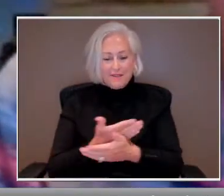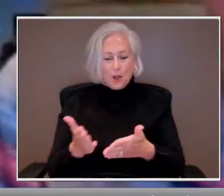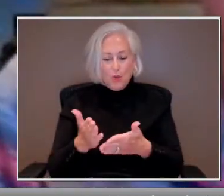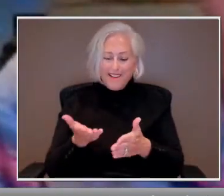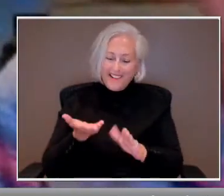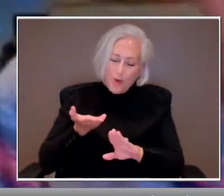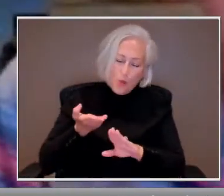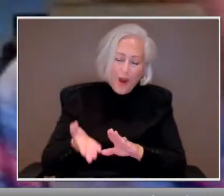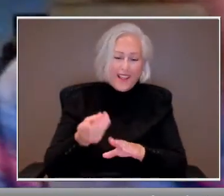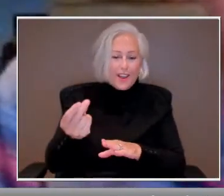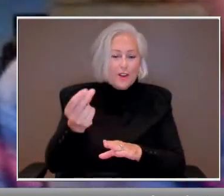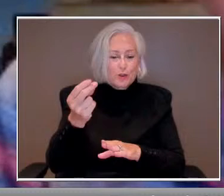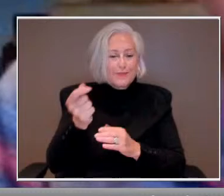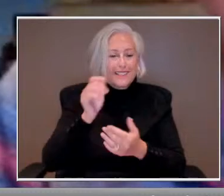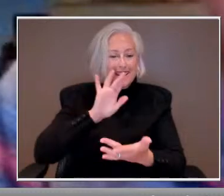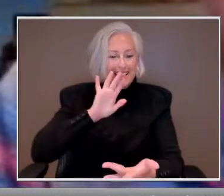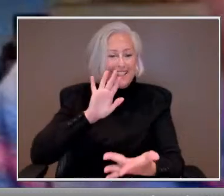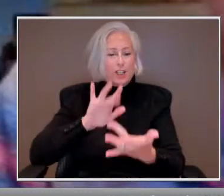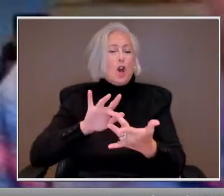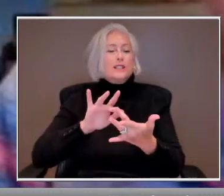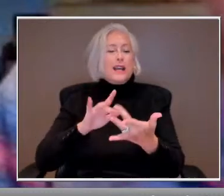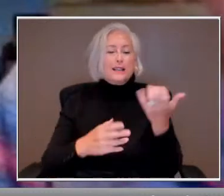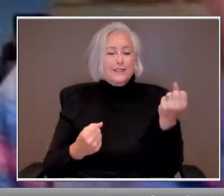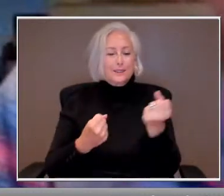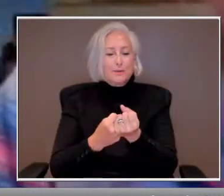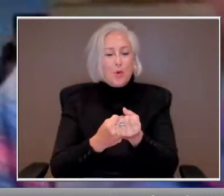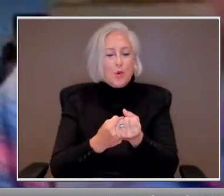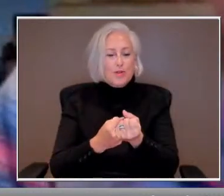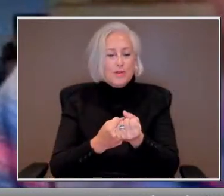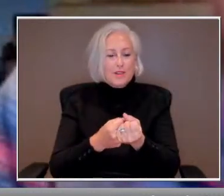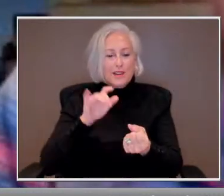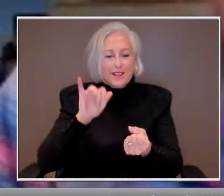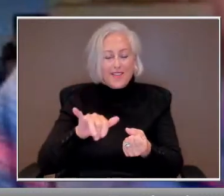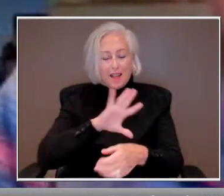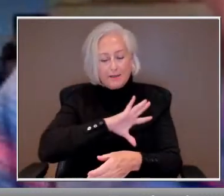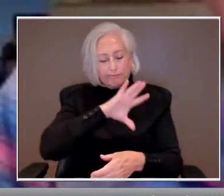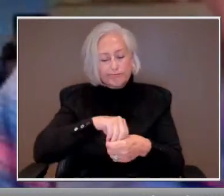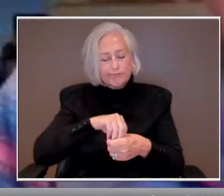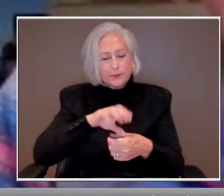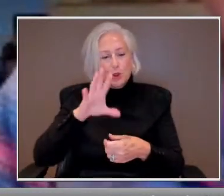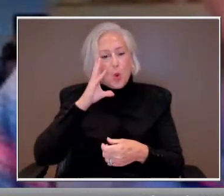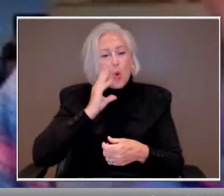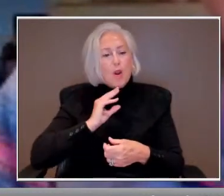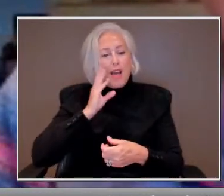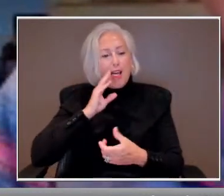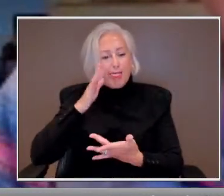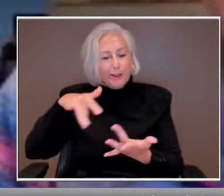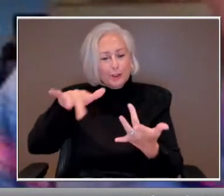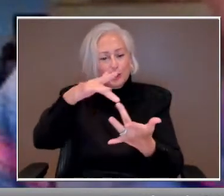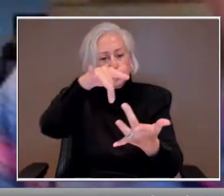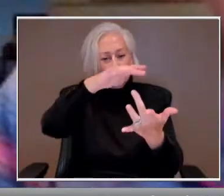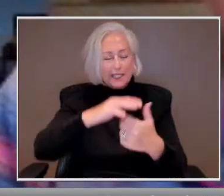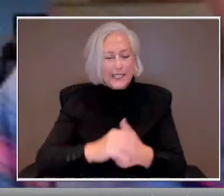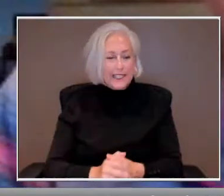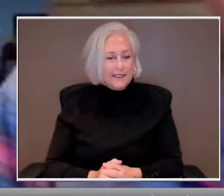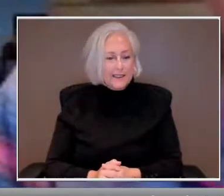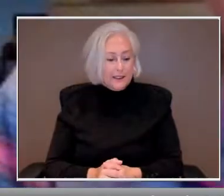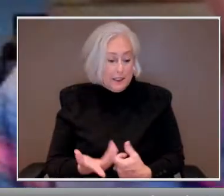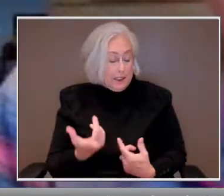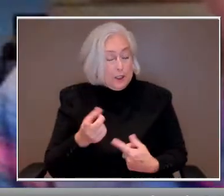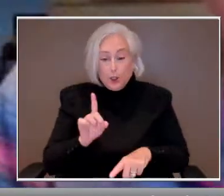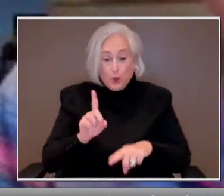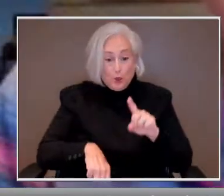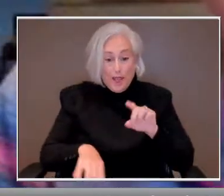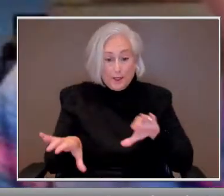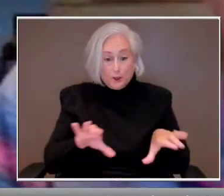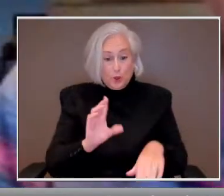know, and having your back, I think is part of the health journey. It's not something that you can do on